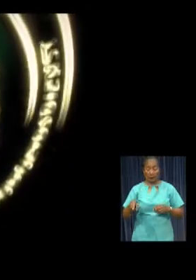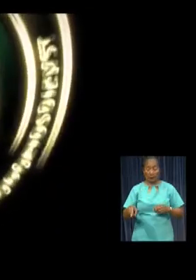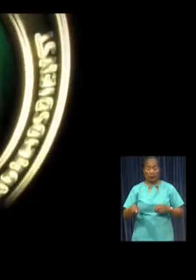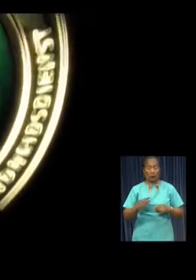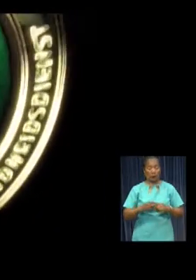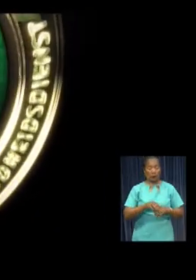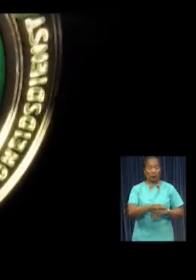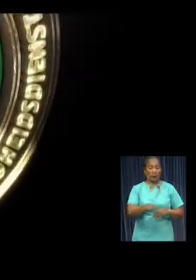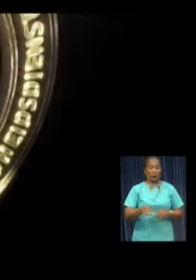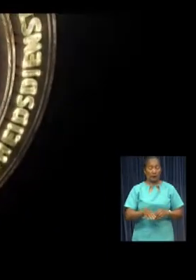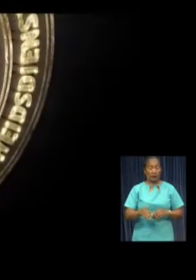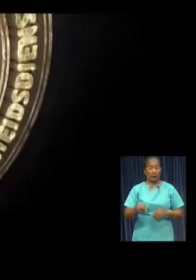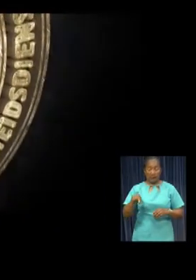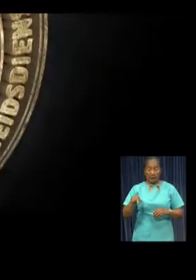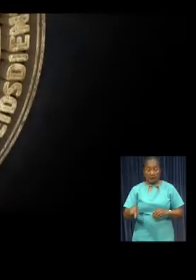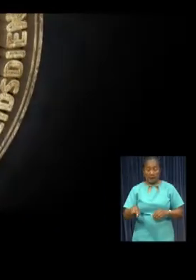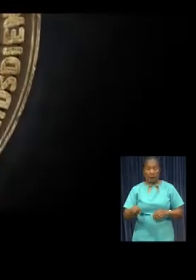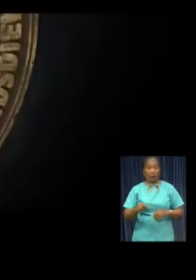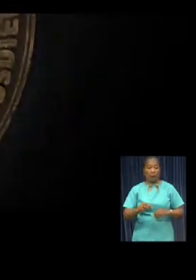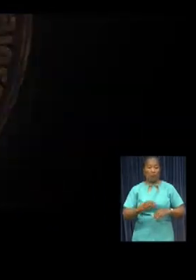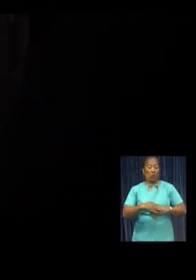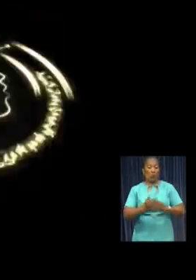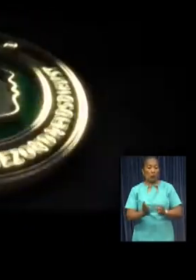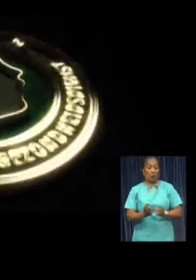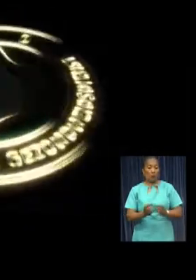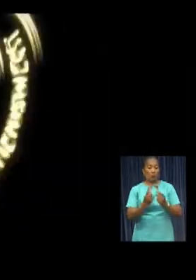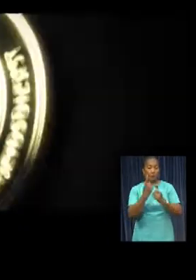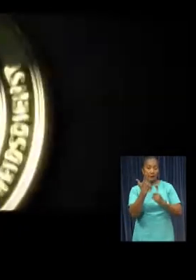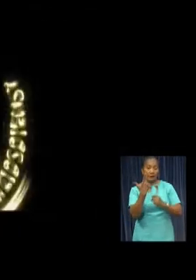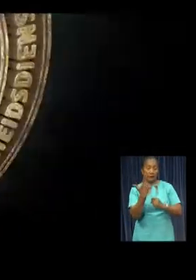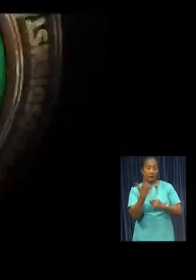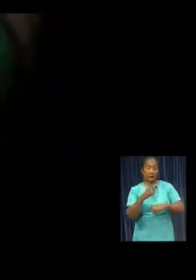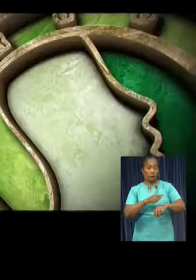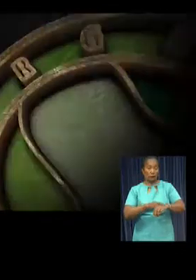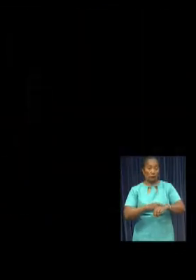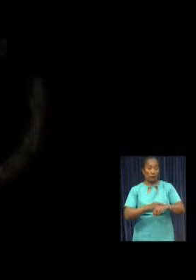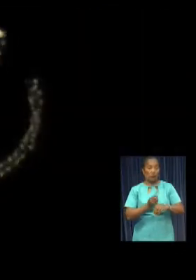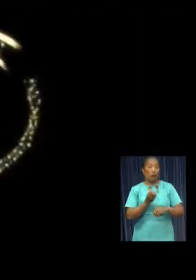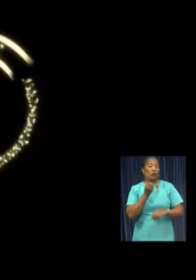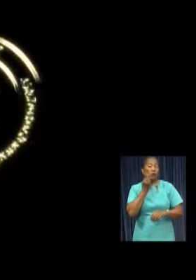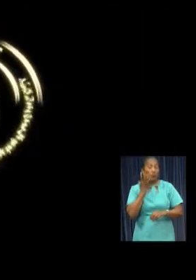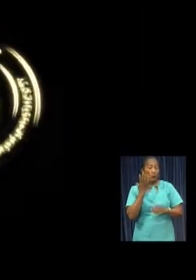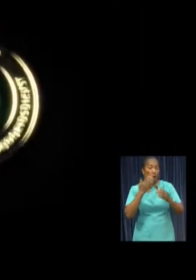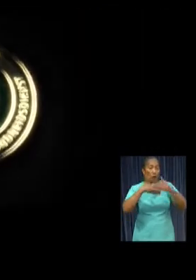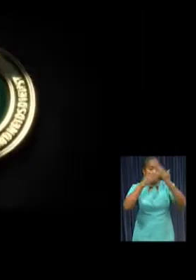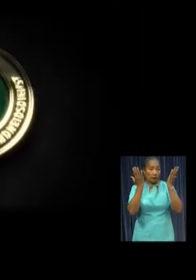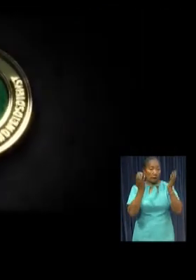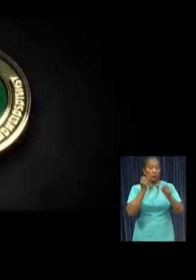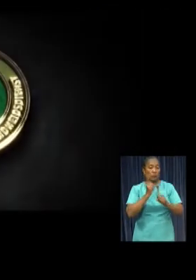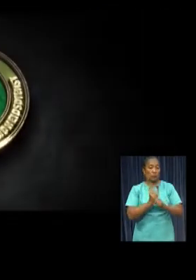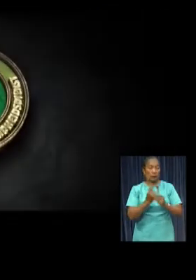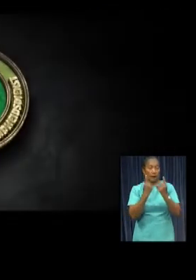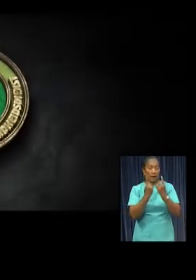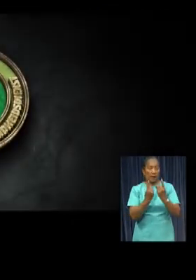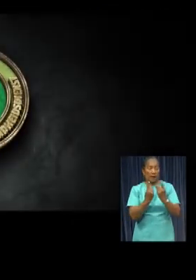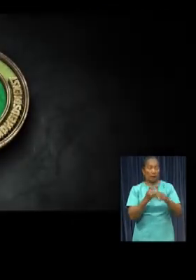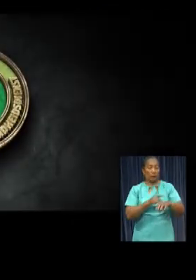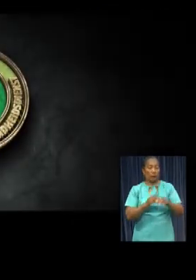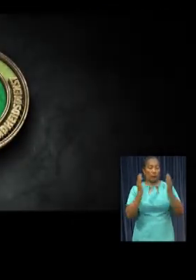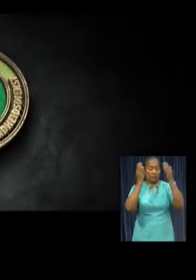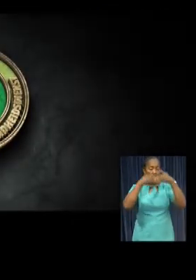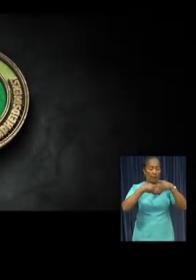of Latour and surroundings. The center is open from 7 o'clock in the morning until 11 o'clock in